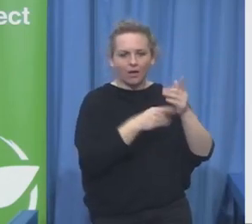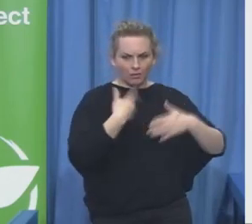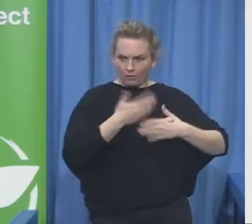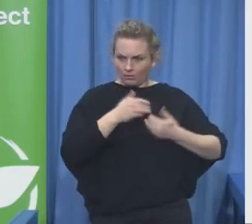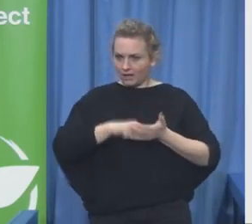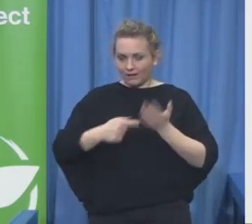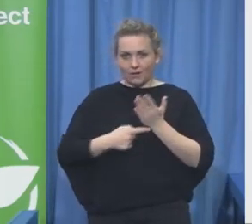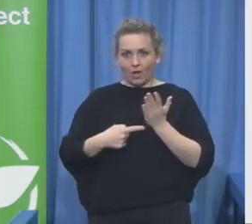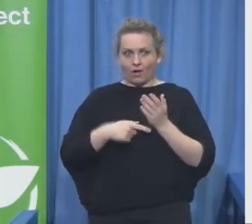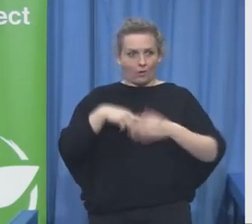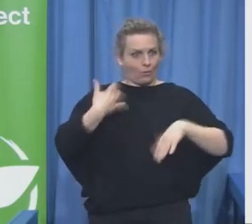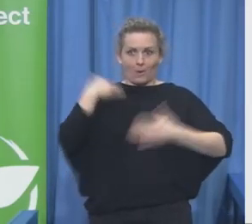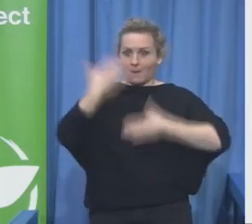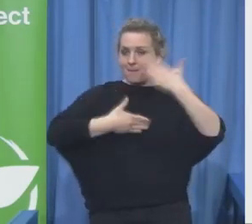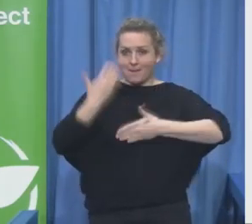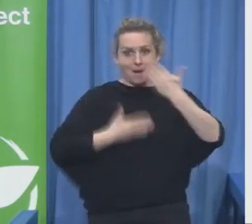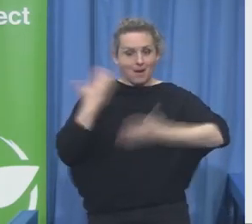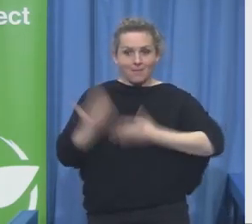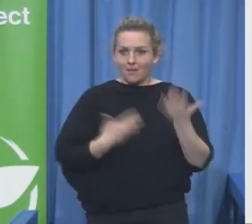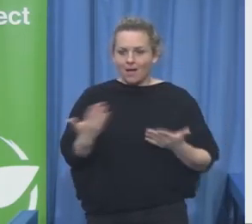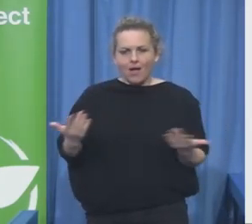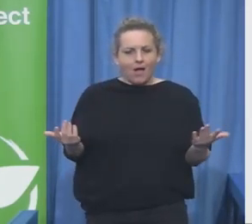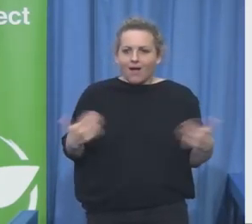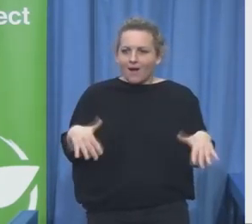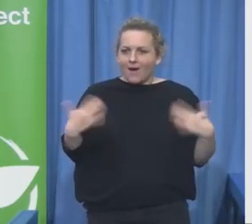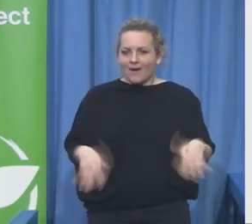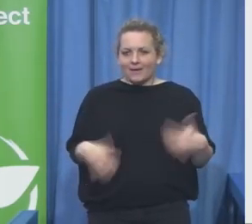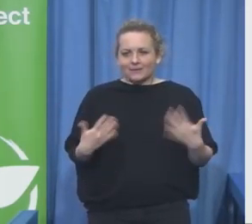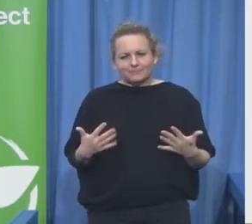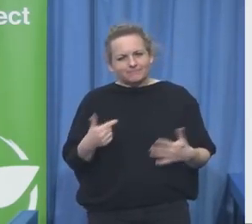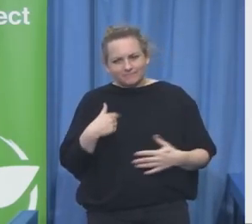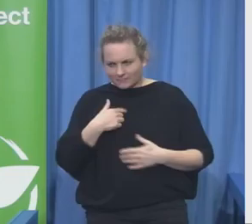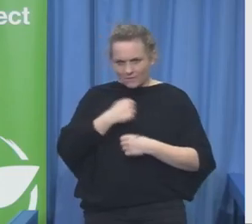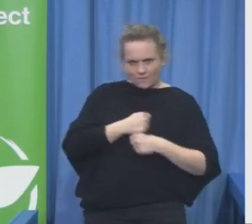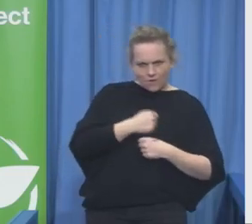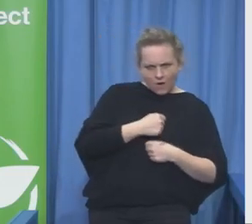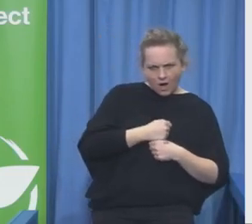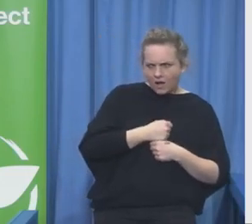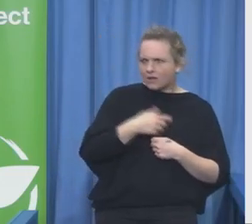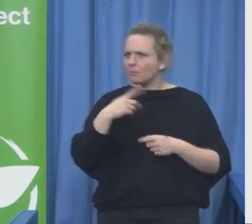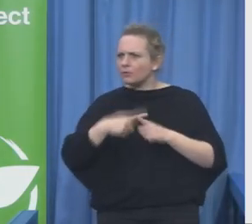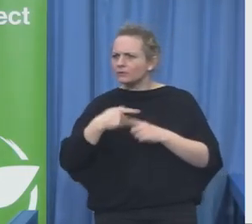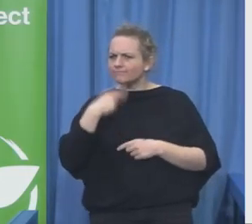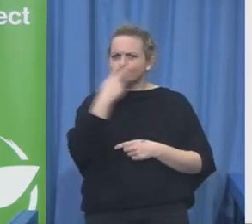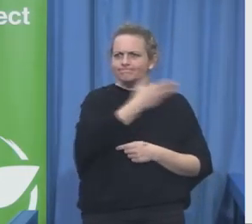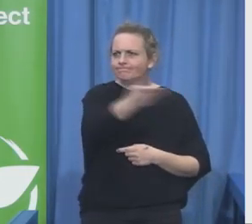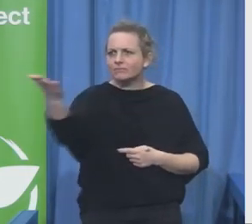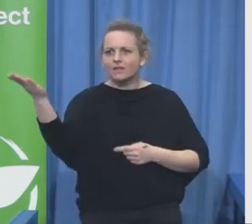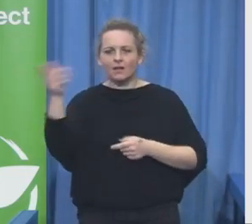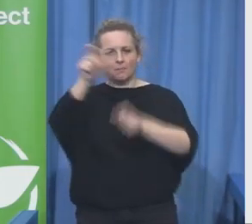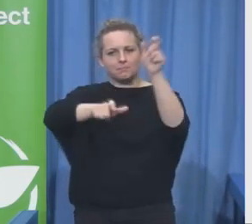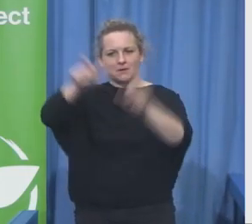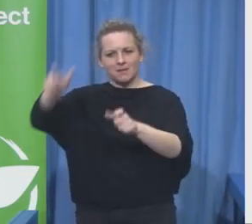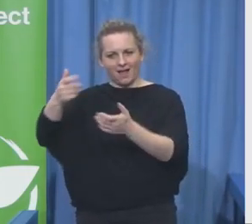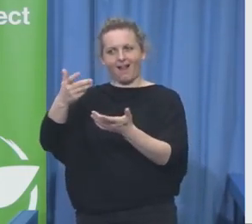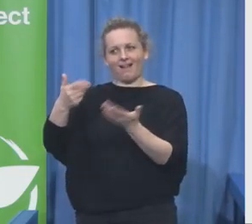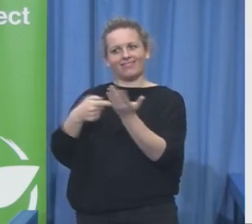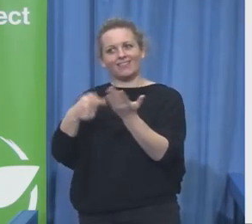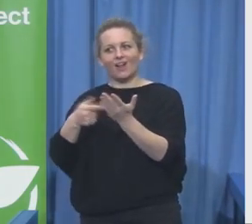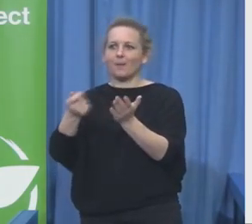as people move their businesses across to the cloud. Very quickly within Microsoft, we recognized that in every other industrial revolution, people